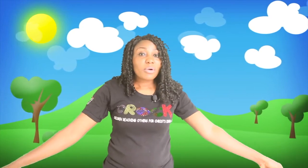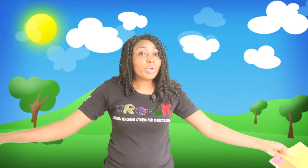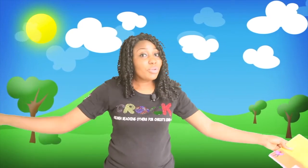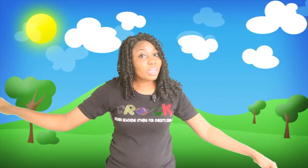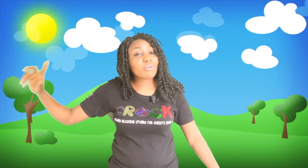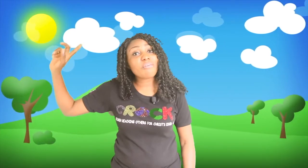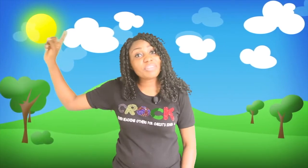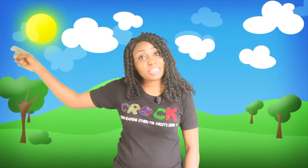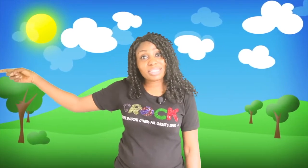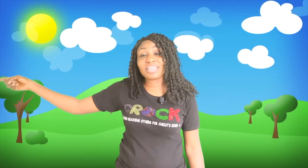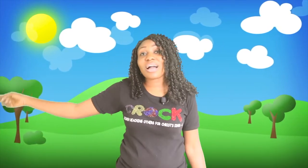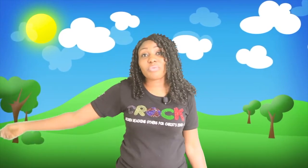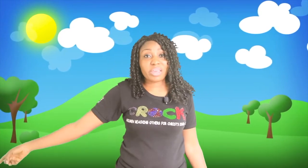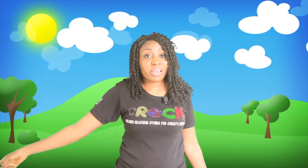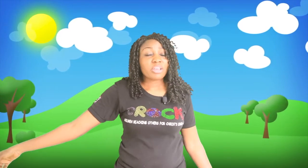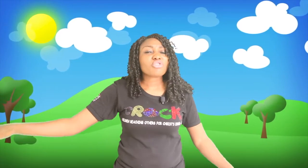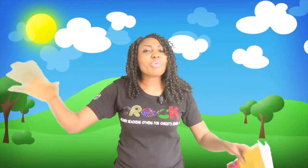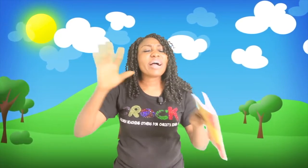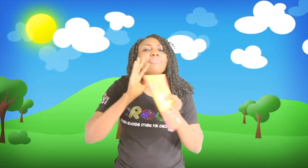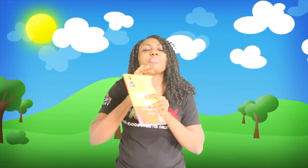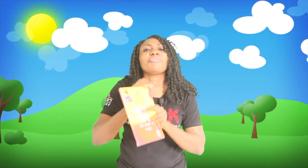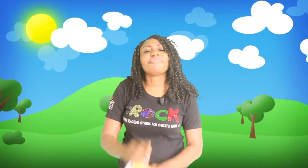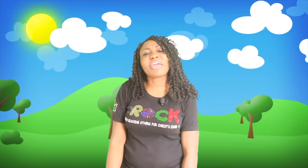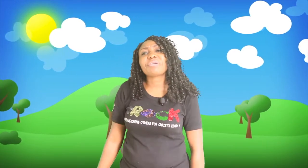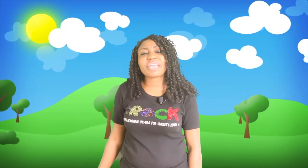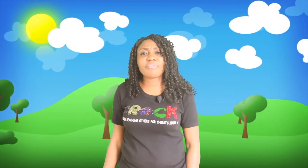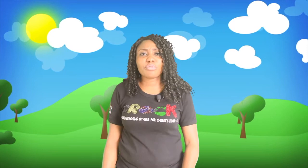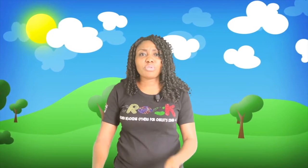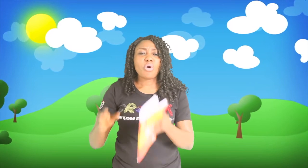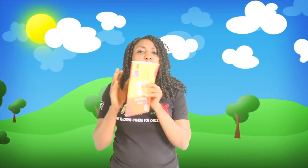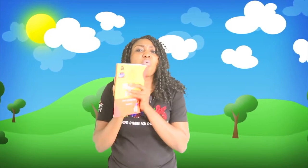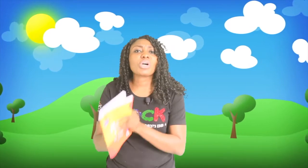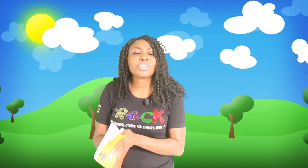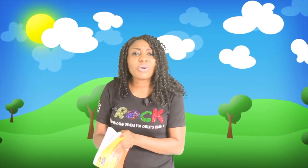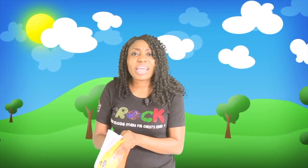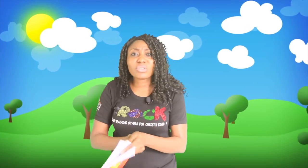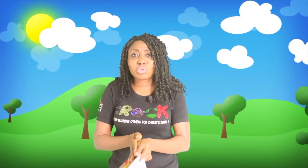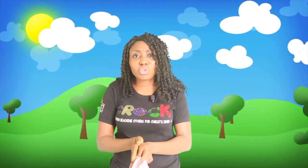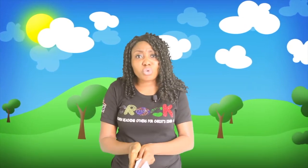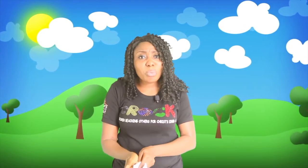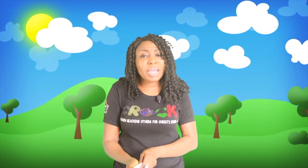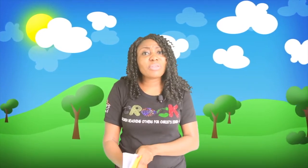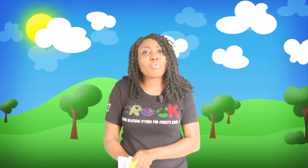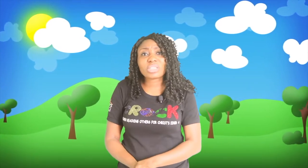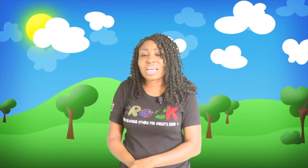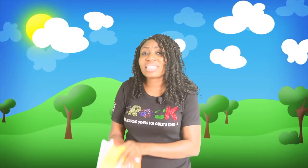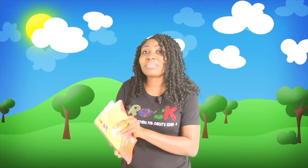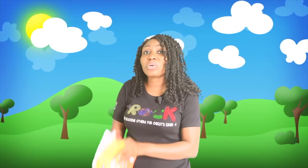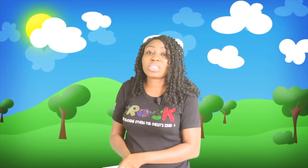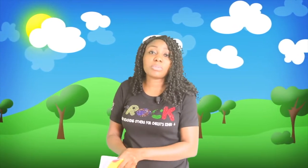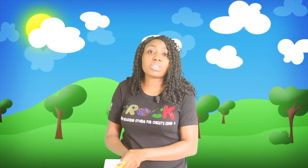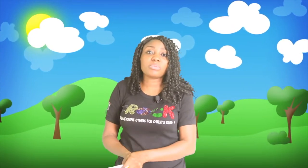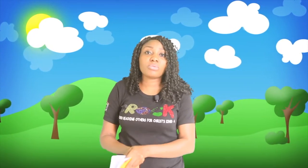okay? We know that COVID is still out there, so we have to be very careful. Wash your hands with soap and water